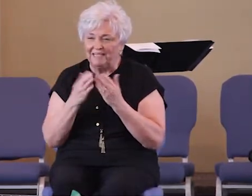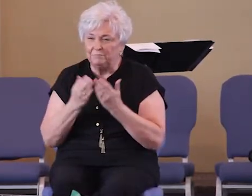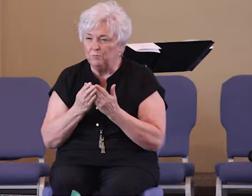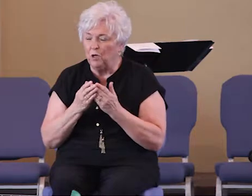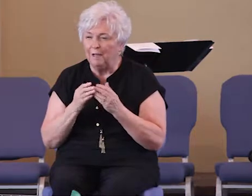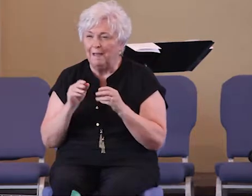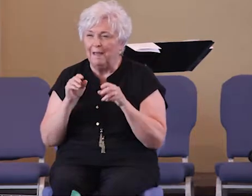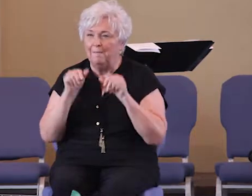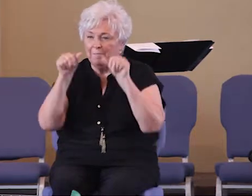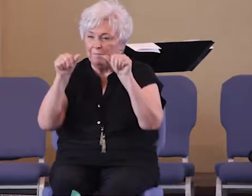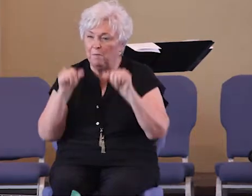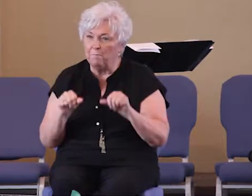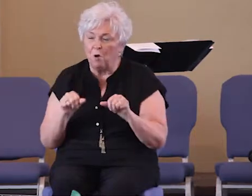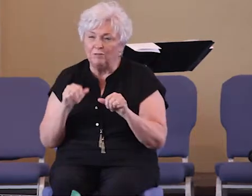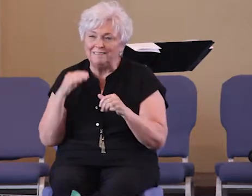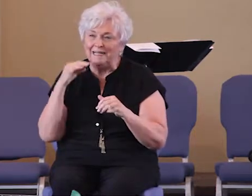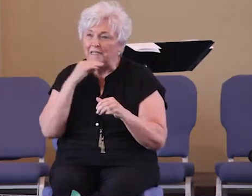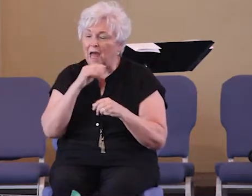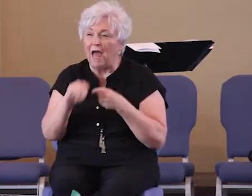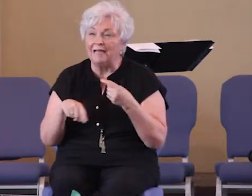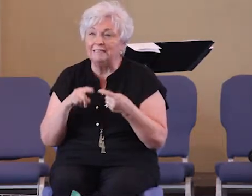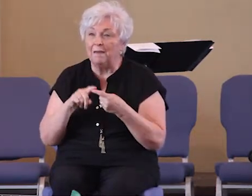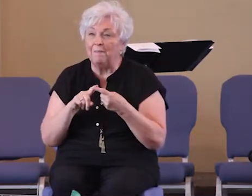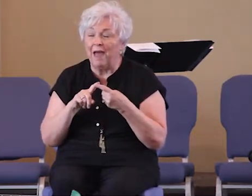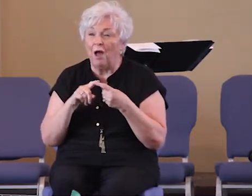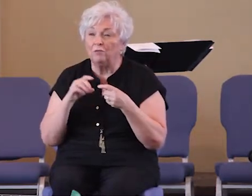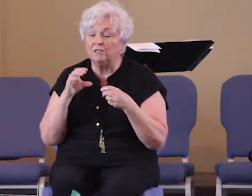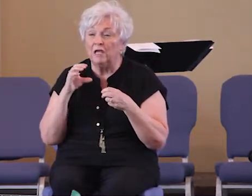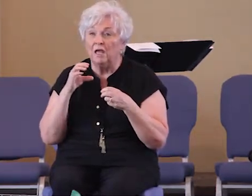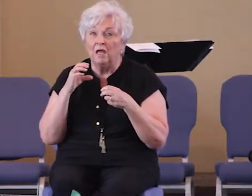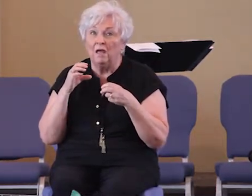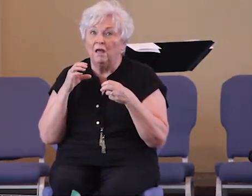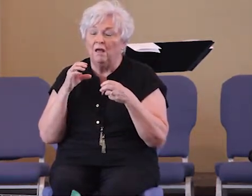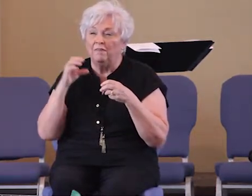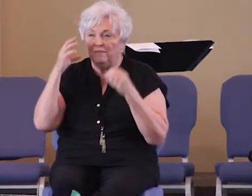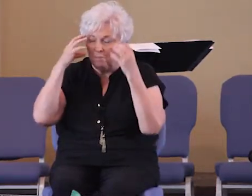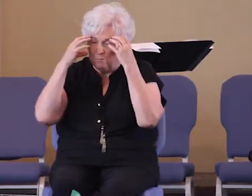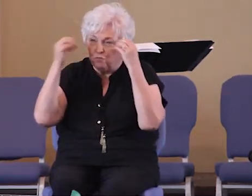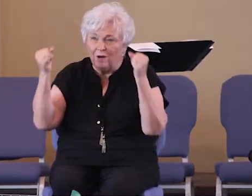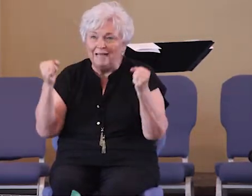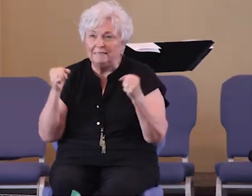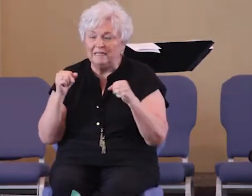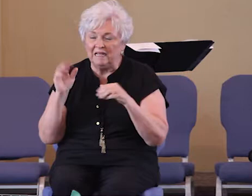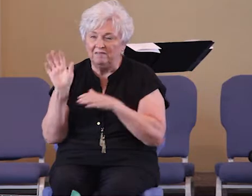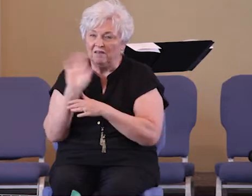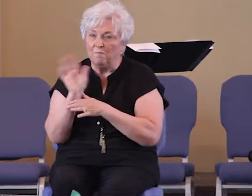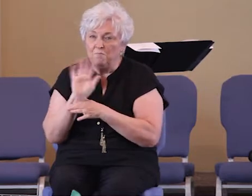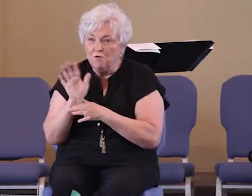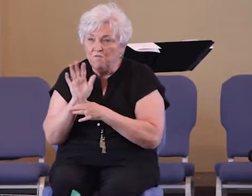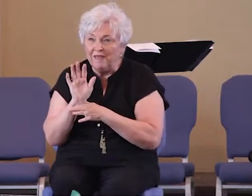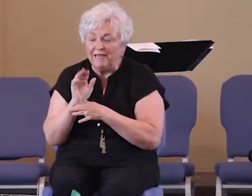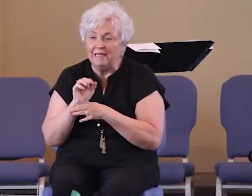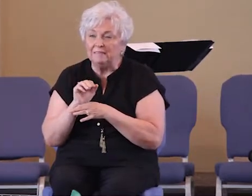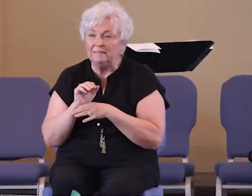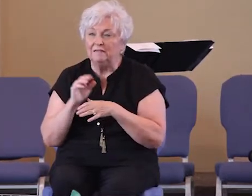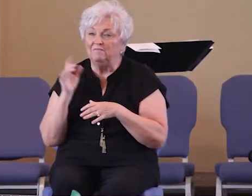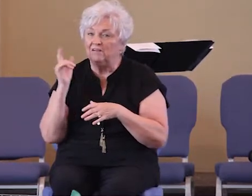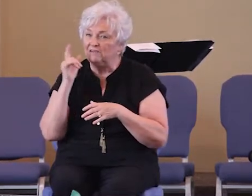the president, about Congress, about healthcare, about movies, you name it. There's false news.